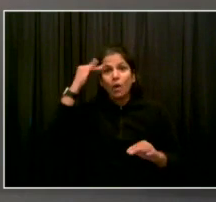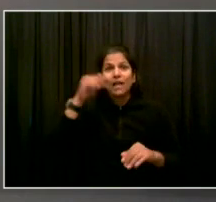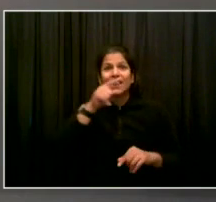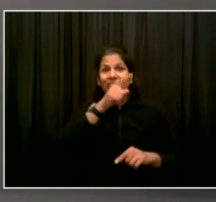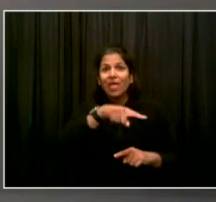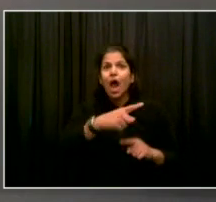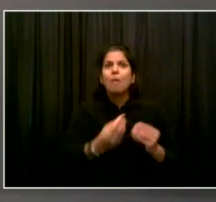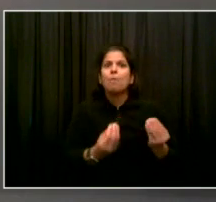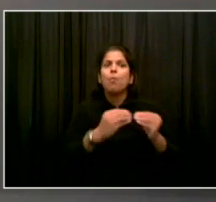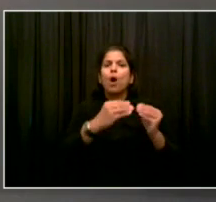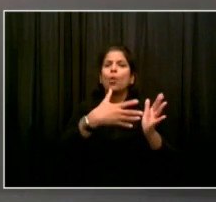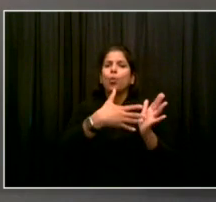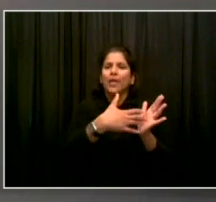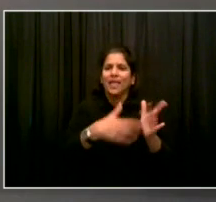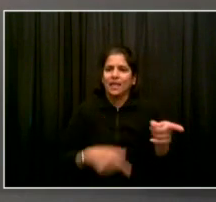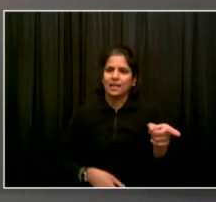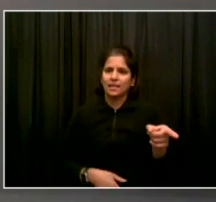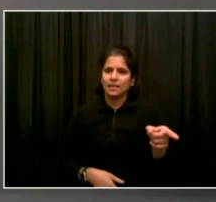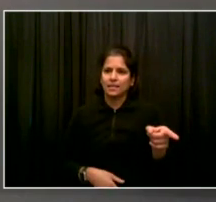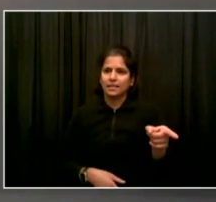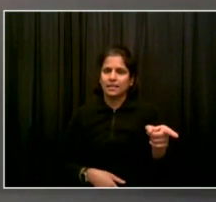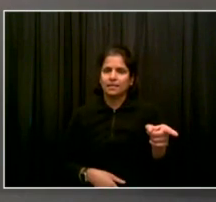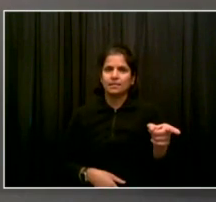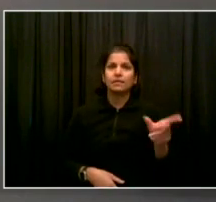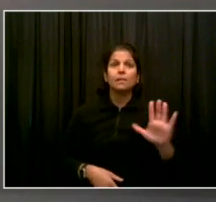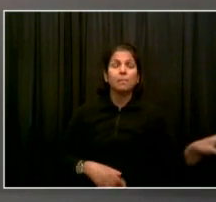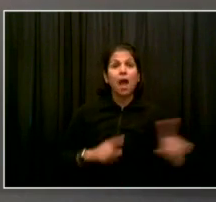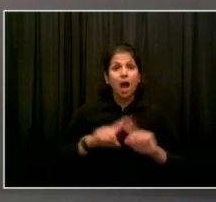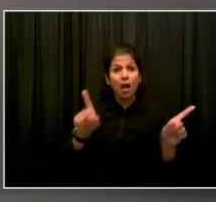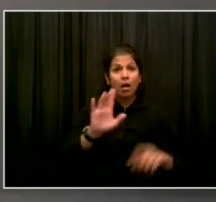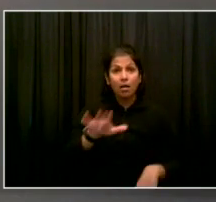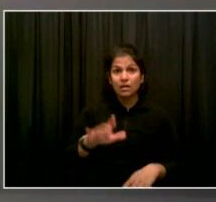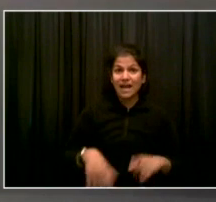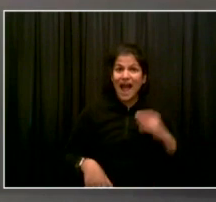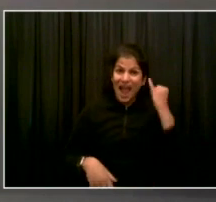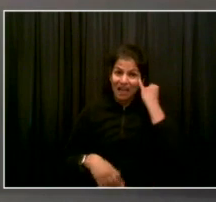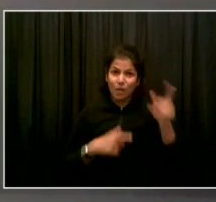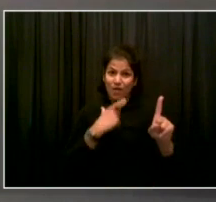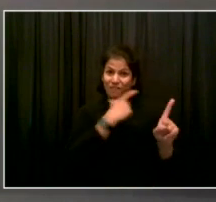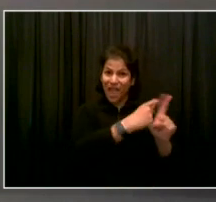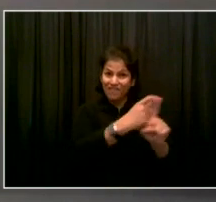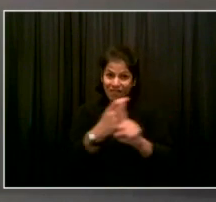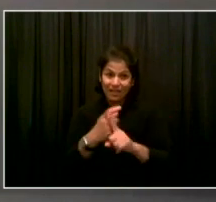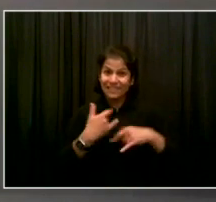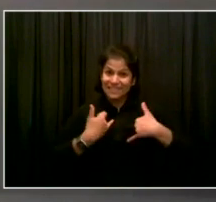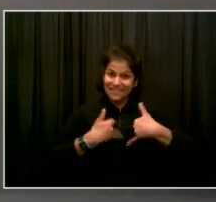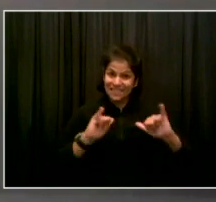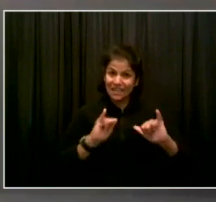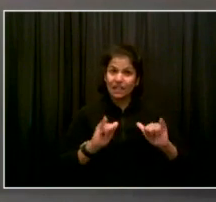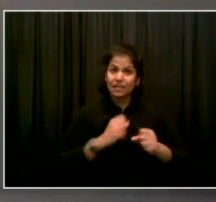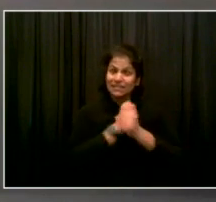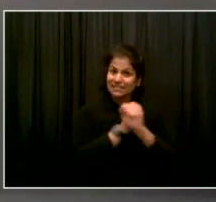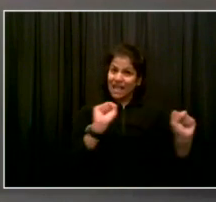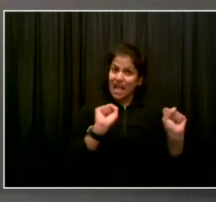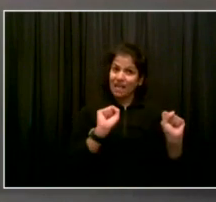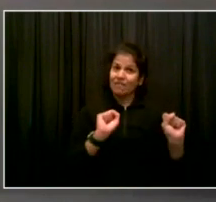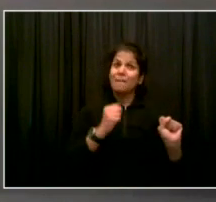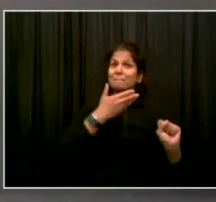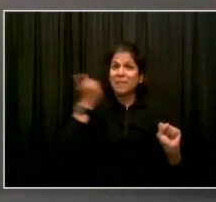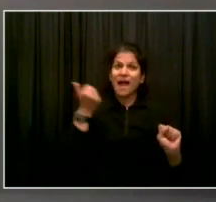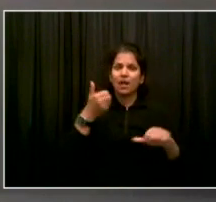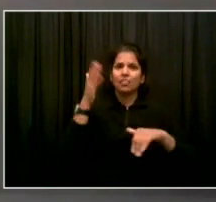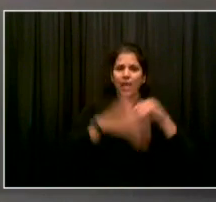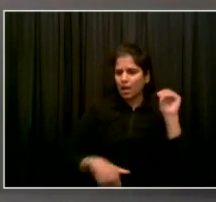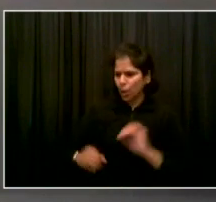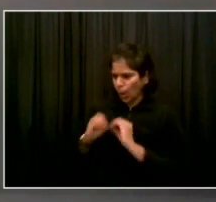even they are much safer with vaccination. It's not about cases. It's about